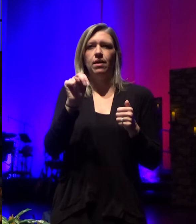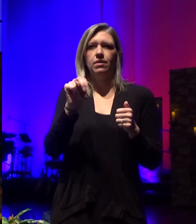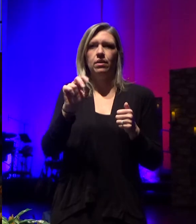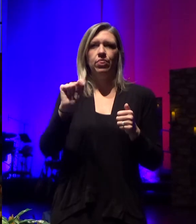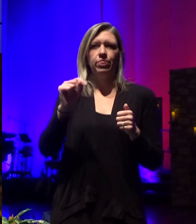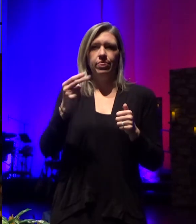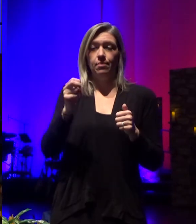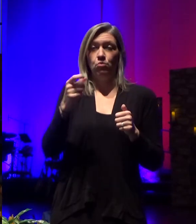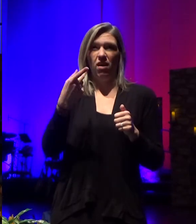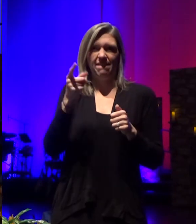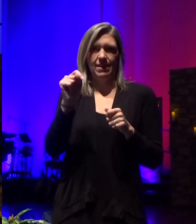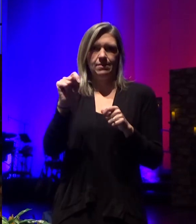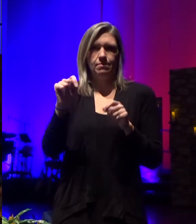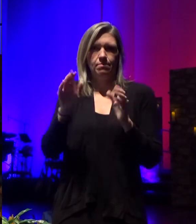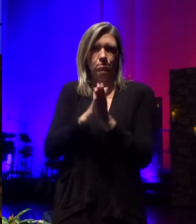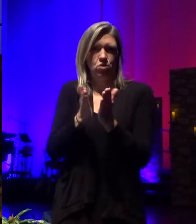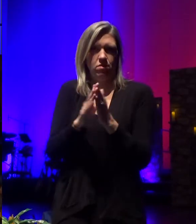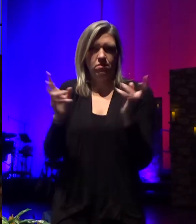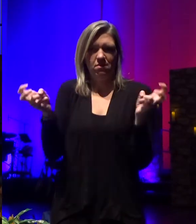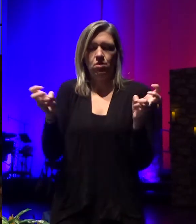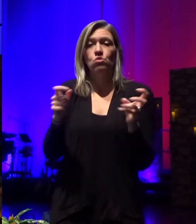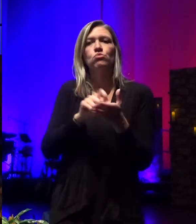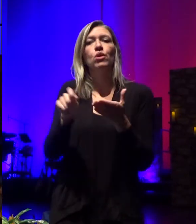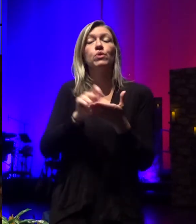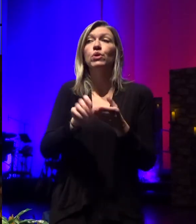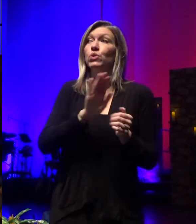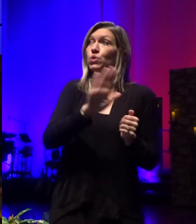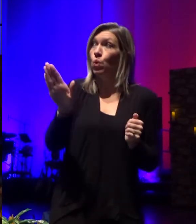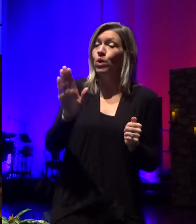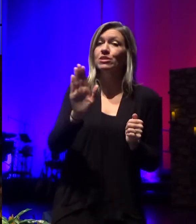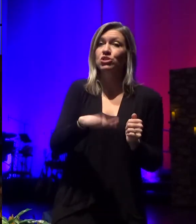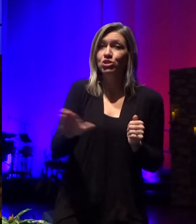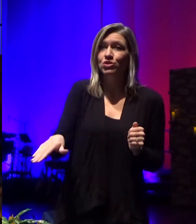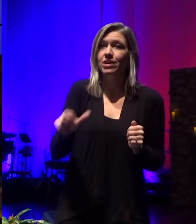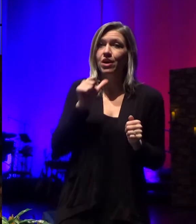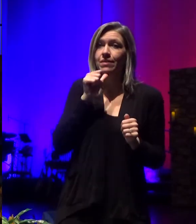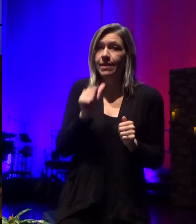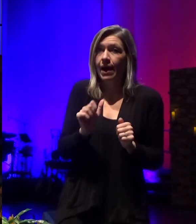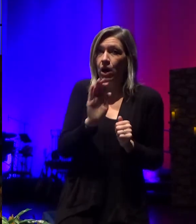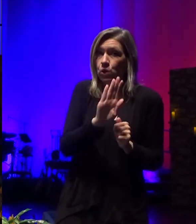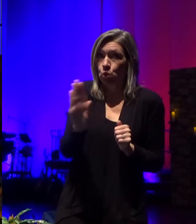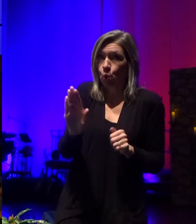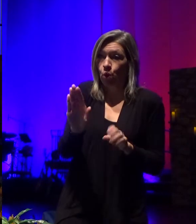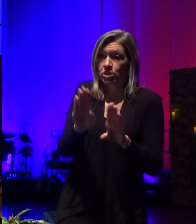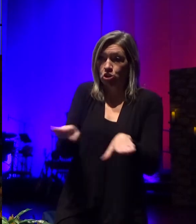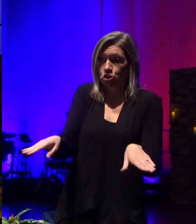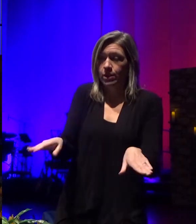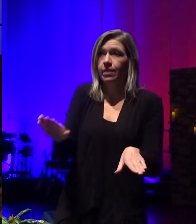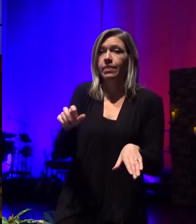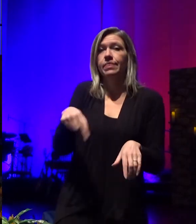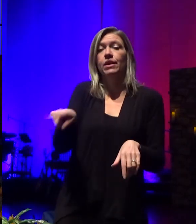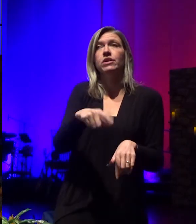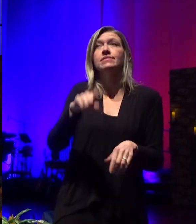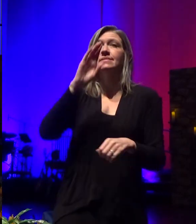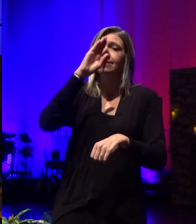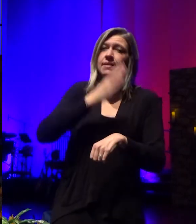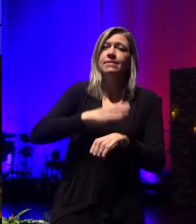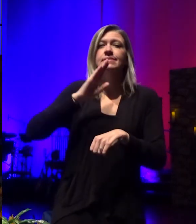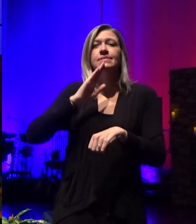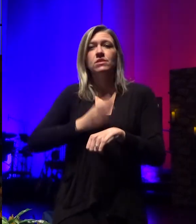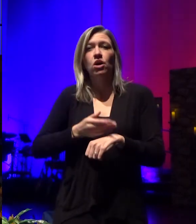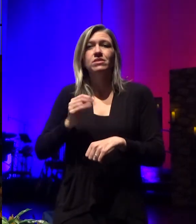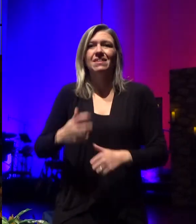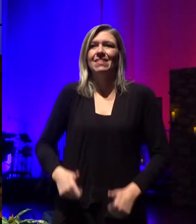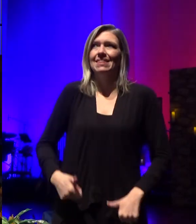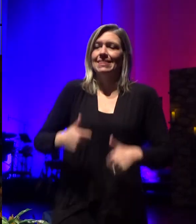Your children are not your children. They are the sons and daughters of life's longing for